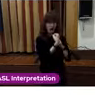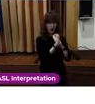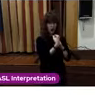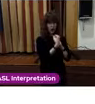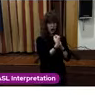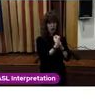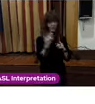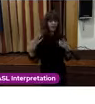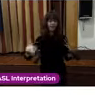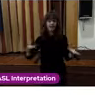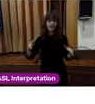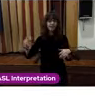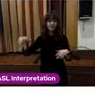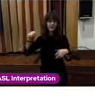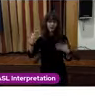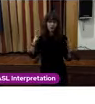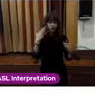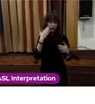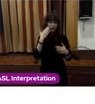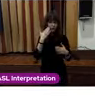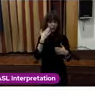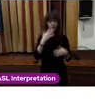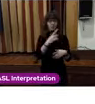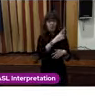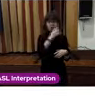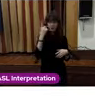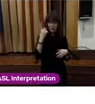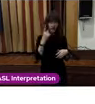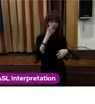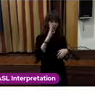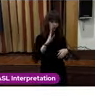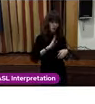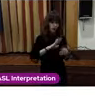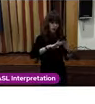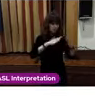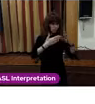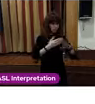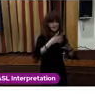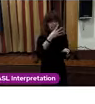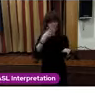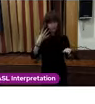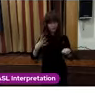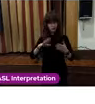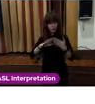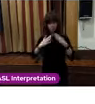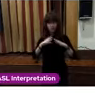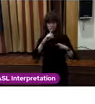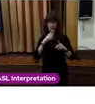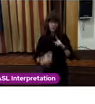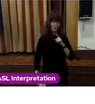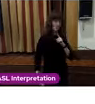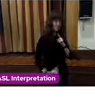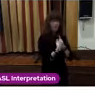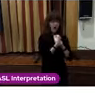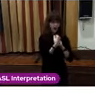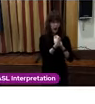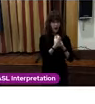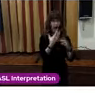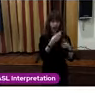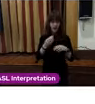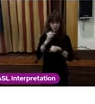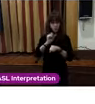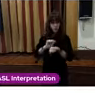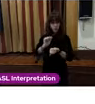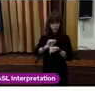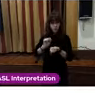out. And they said, in particular, it's hitting our Black communities hardest, it's hitting our immigrant communities hardest, it's hitting a lot of our working class